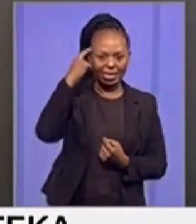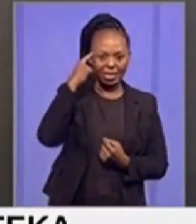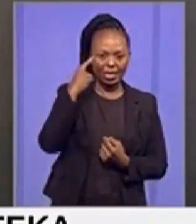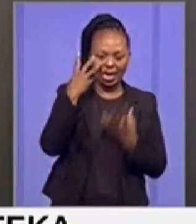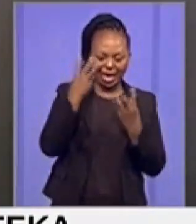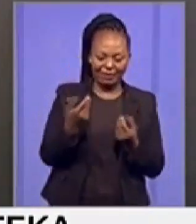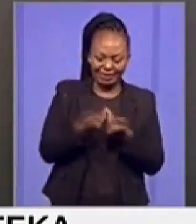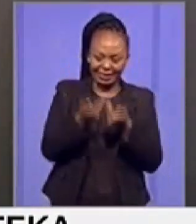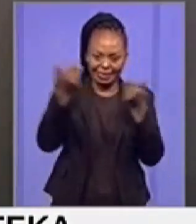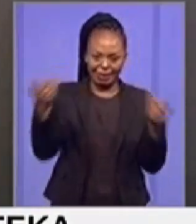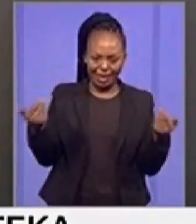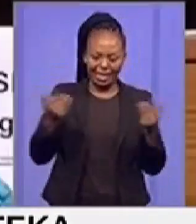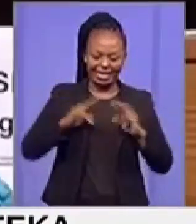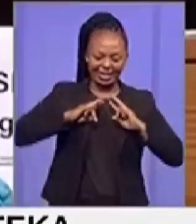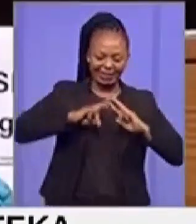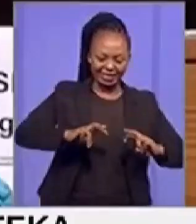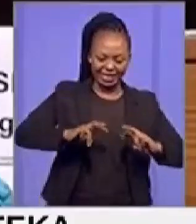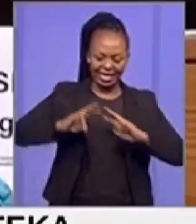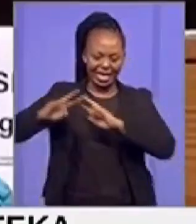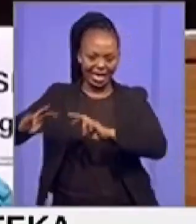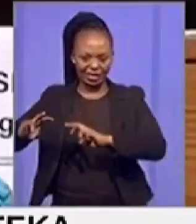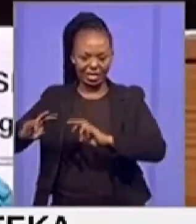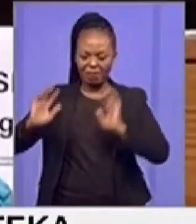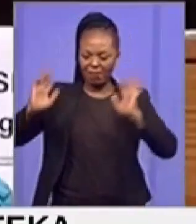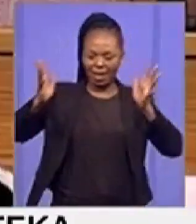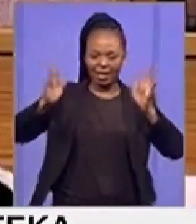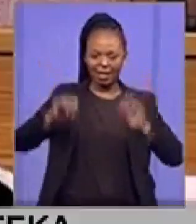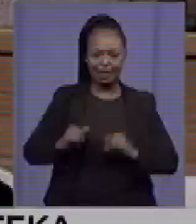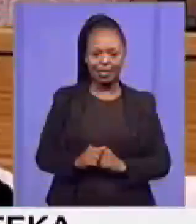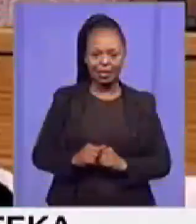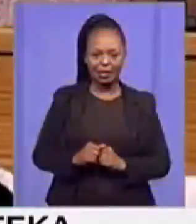to have a separate investigation. Are